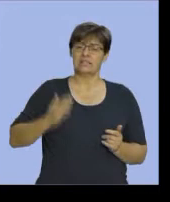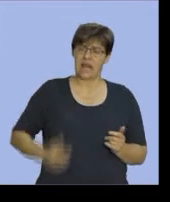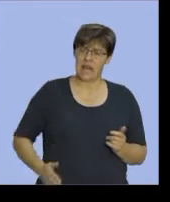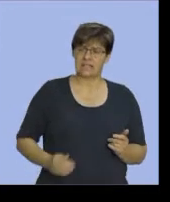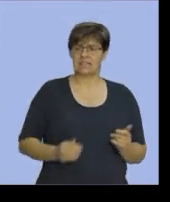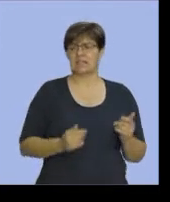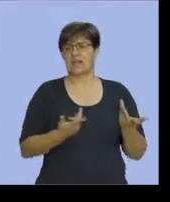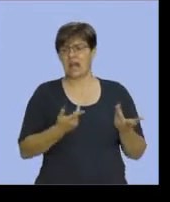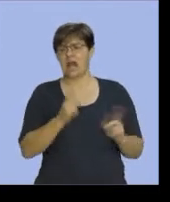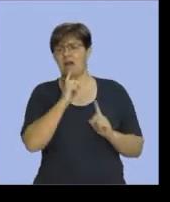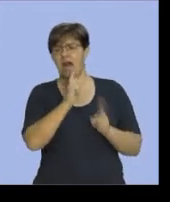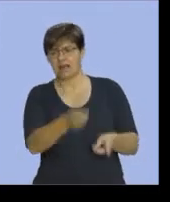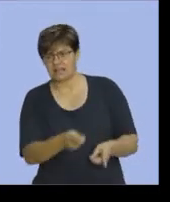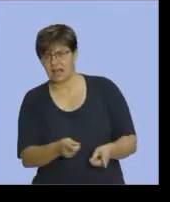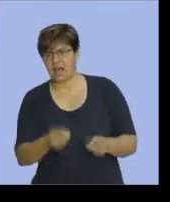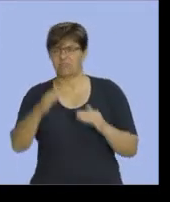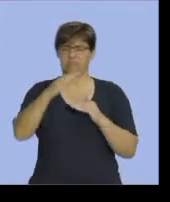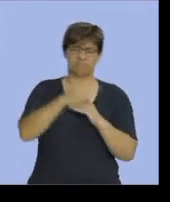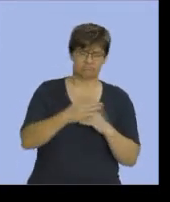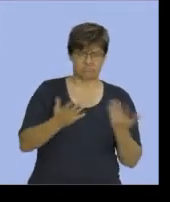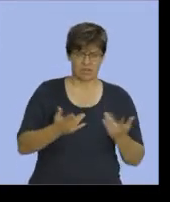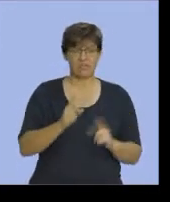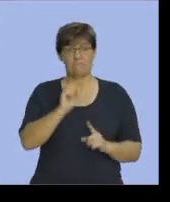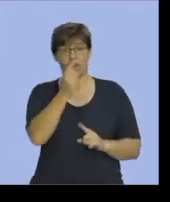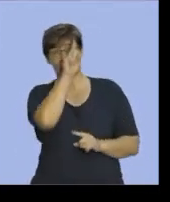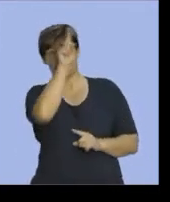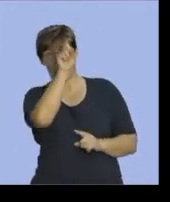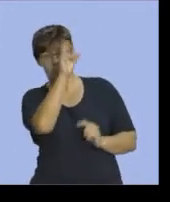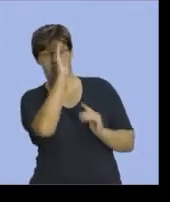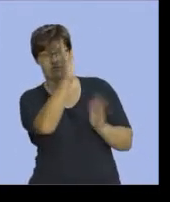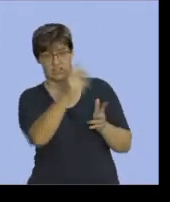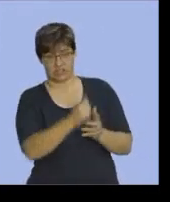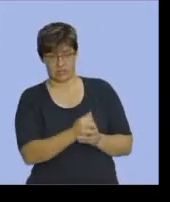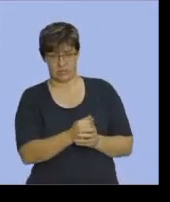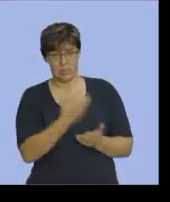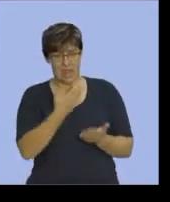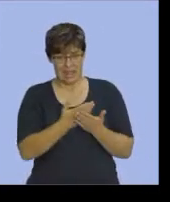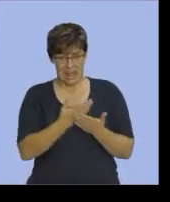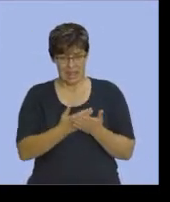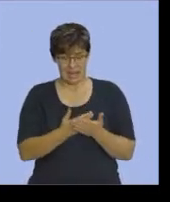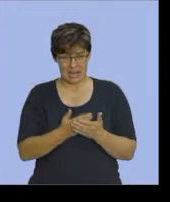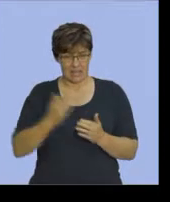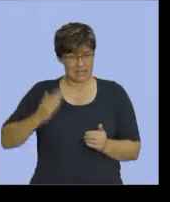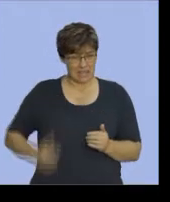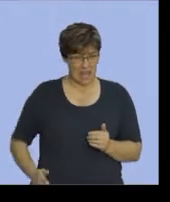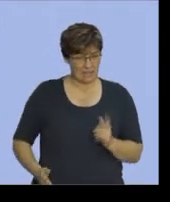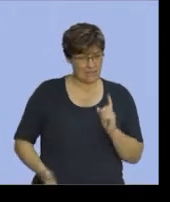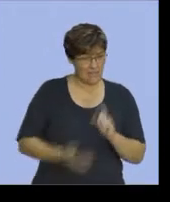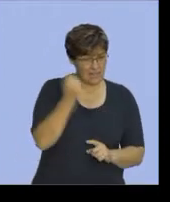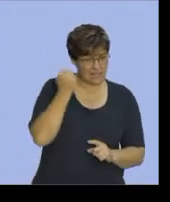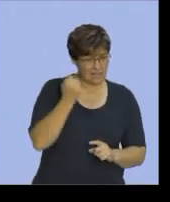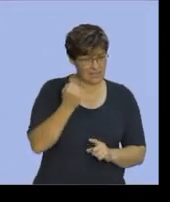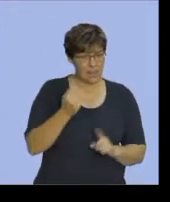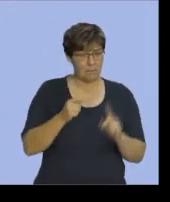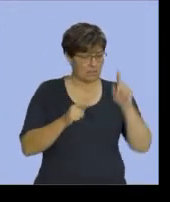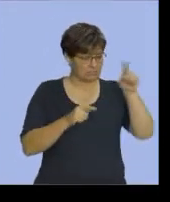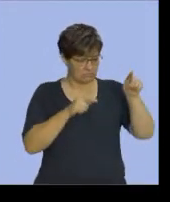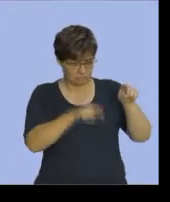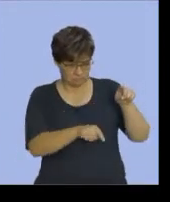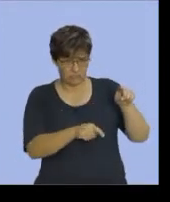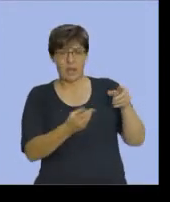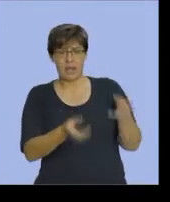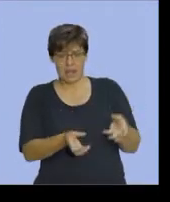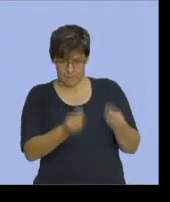already we are answering the very first question that we just asked now. Can I find an unknown side if I'm given two